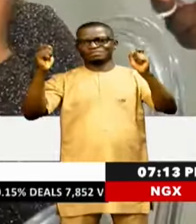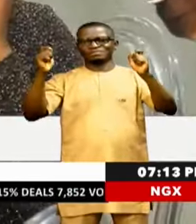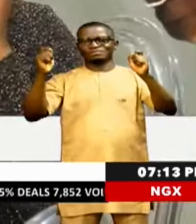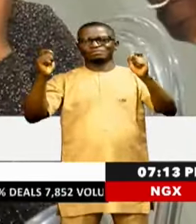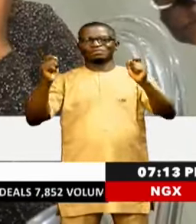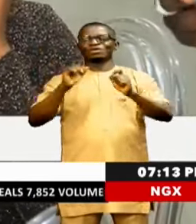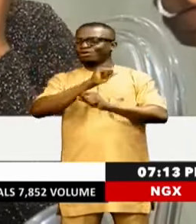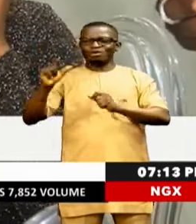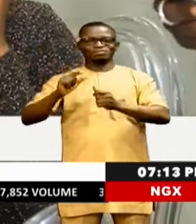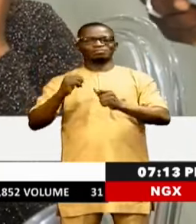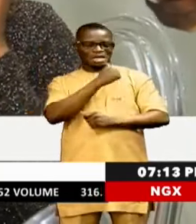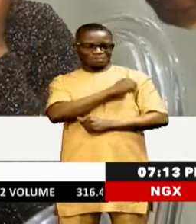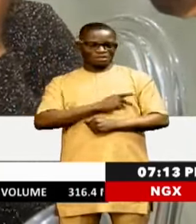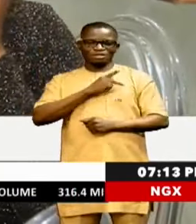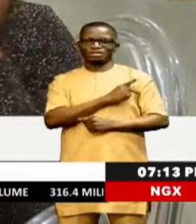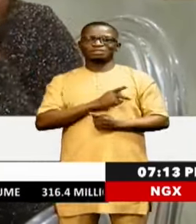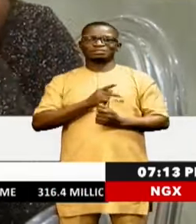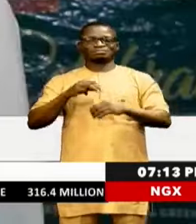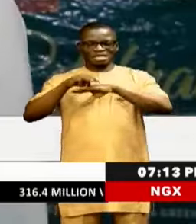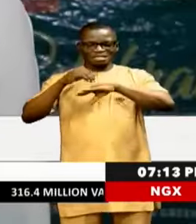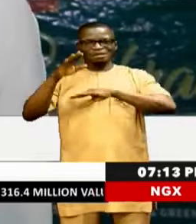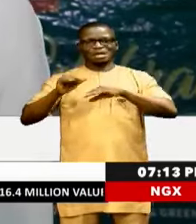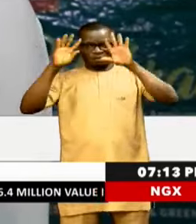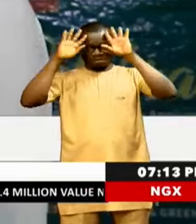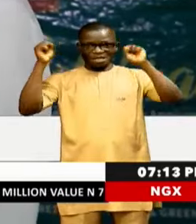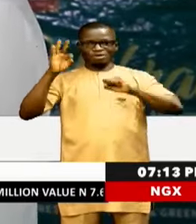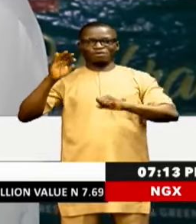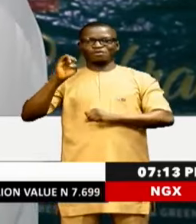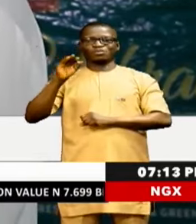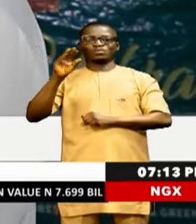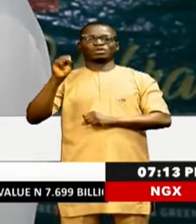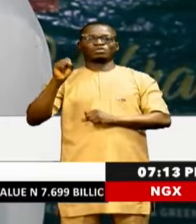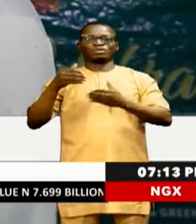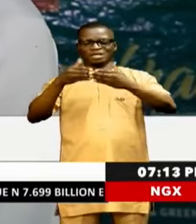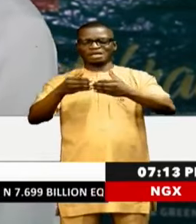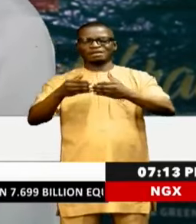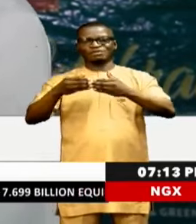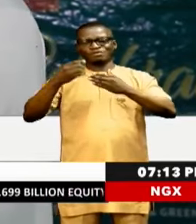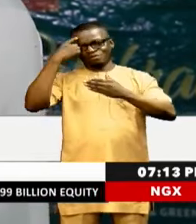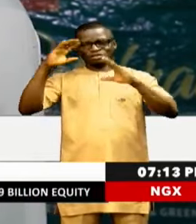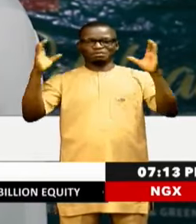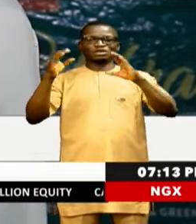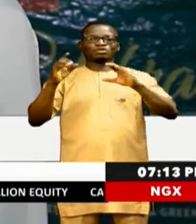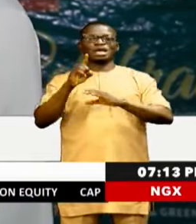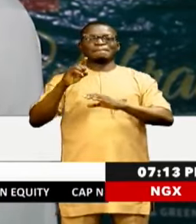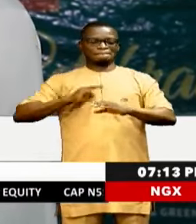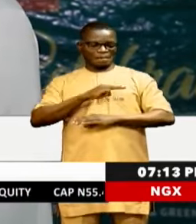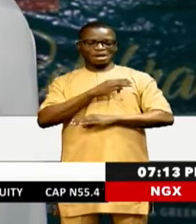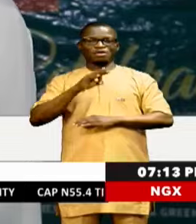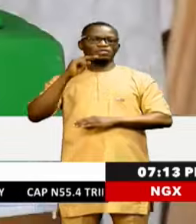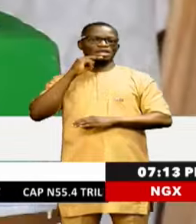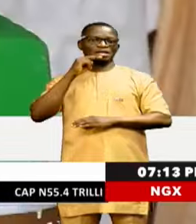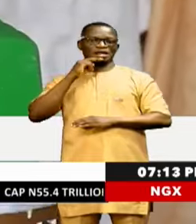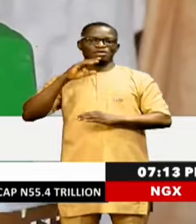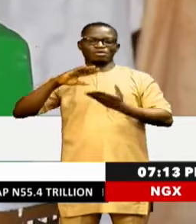appreciation message to the event by the president of ECOWAS Commission set the tune for the celebration, where members of Nigerian community at the ECOWAS